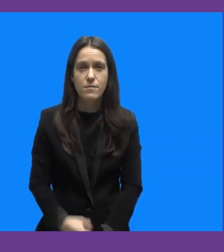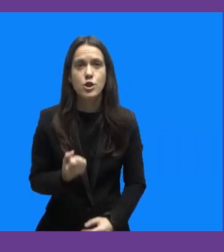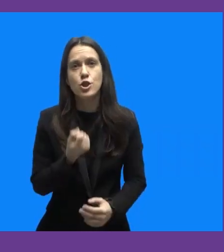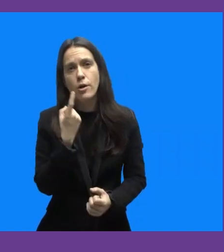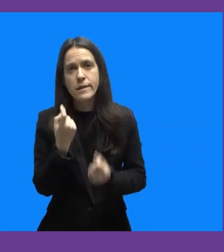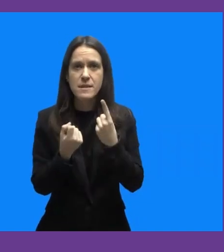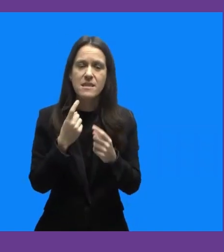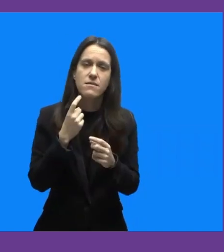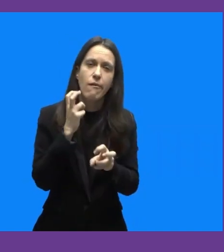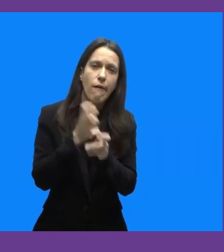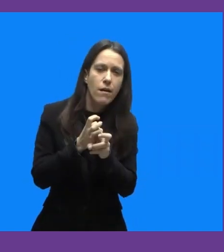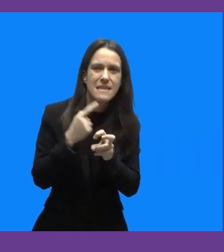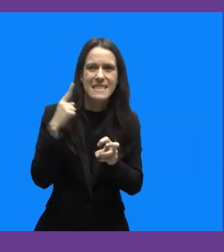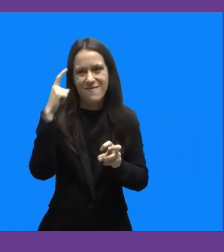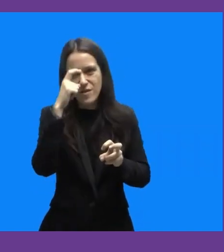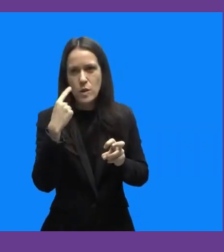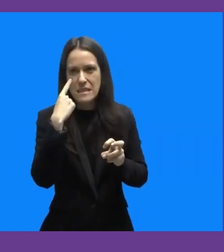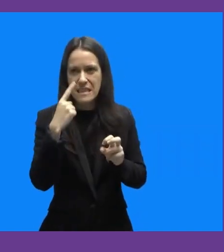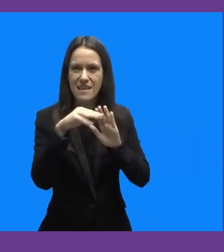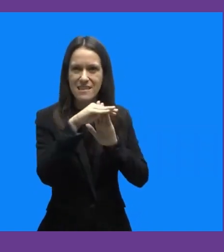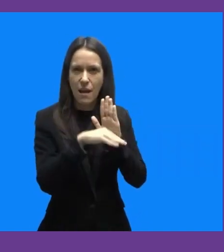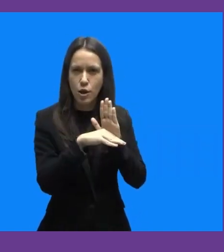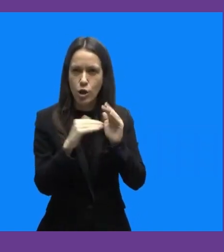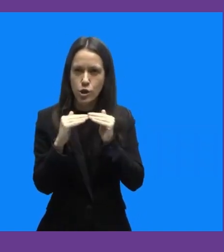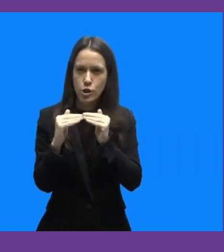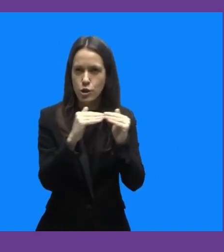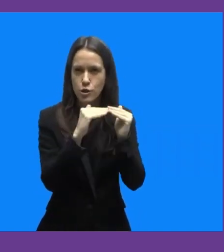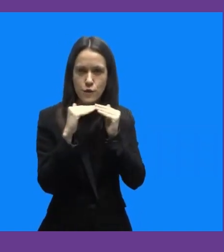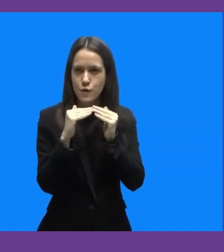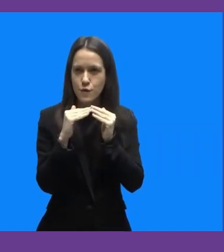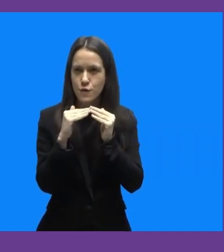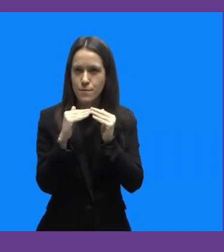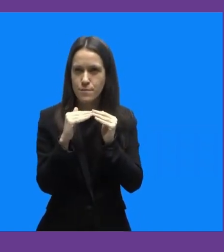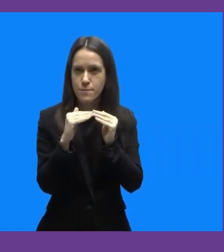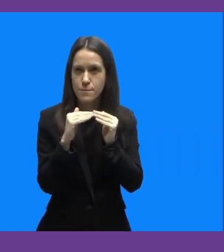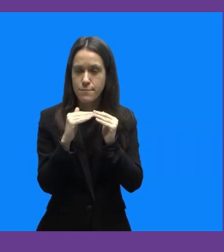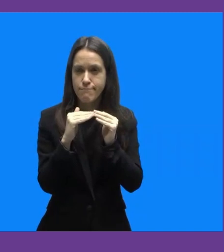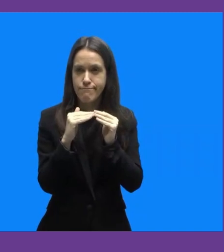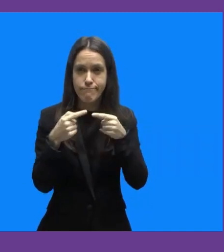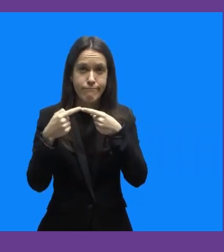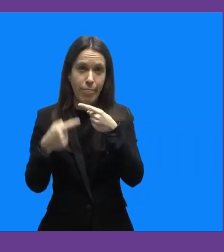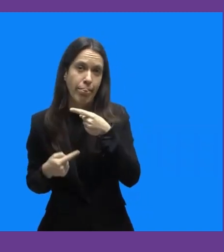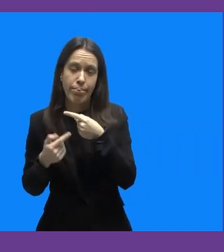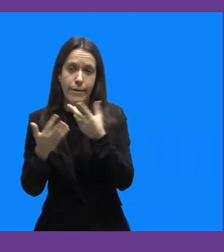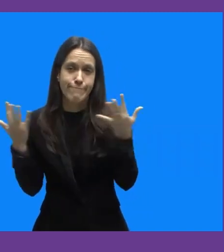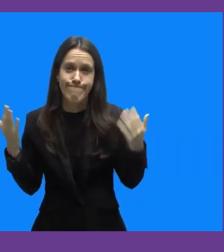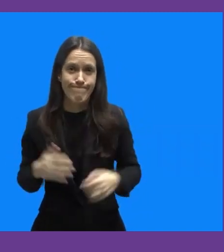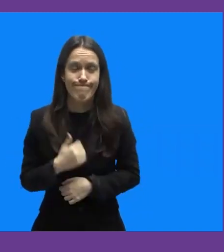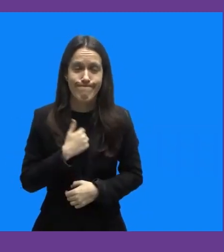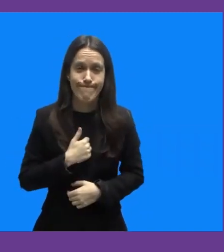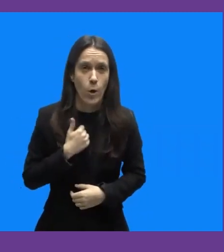very technical and difficult, and just people run away. So we try to keep and make the standard language